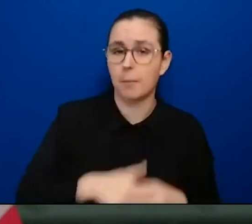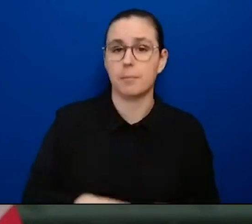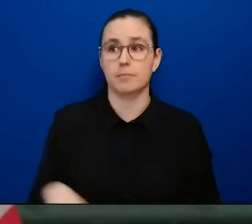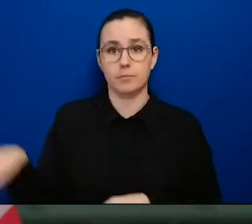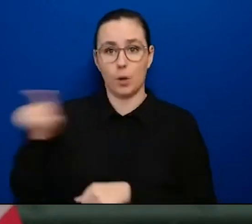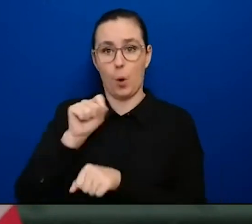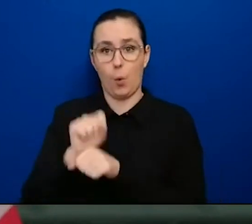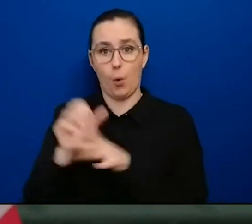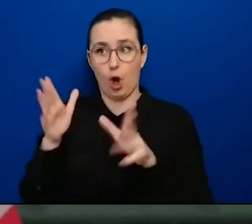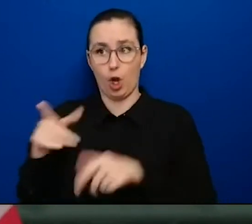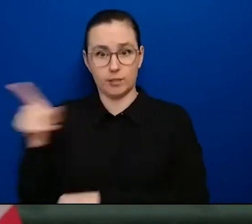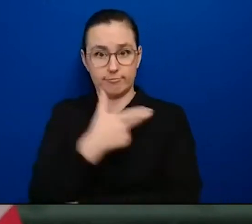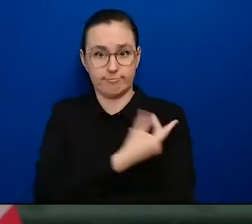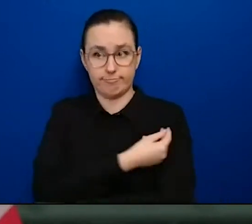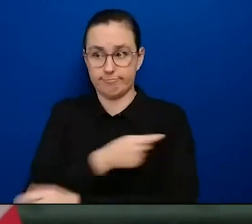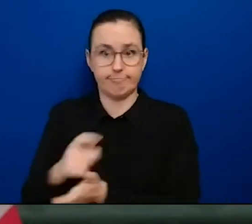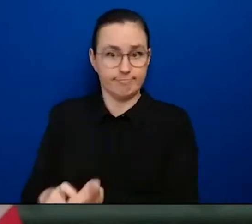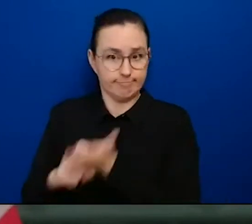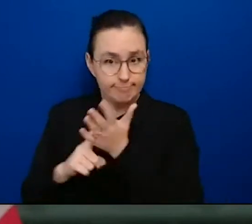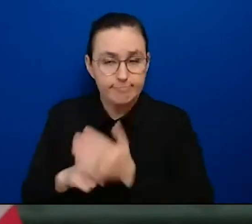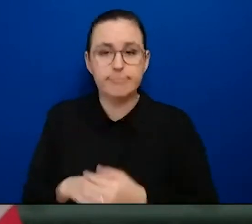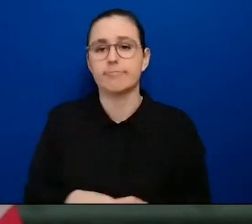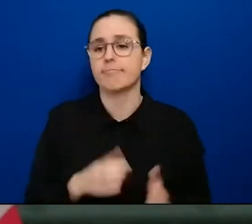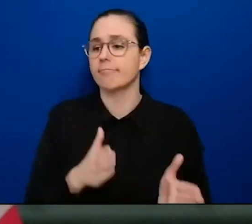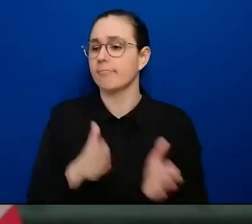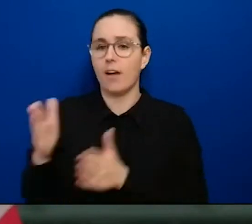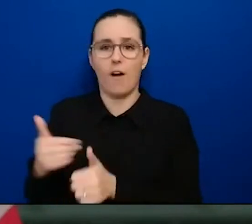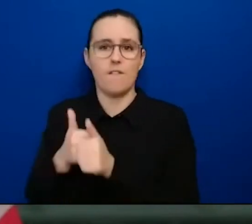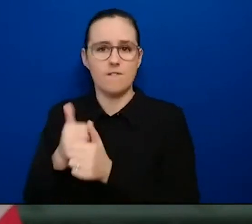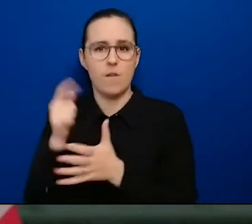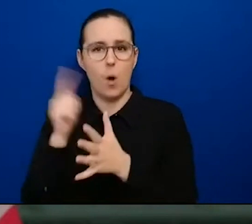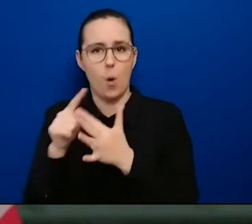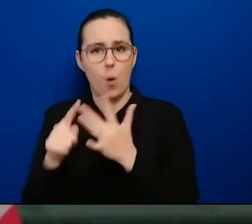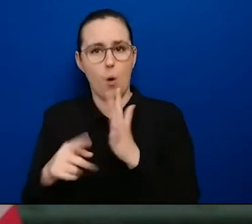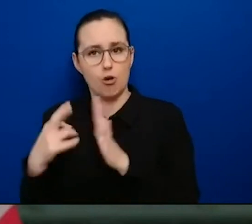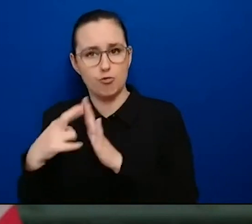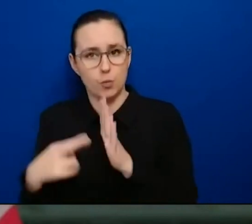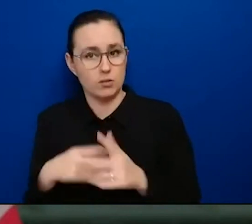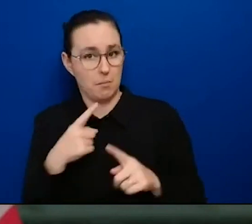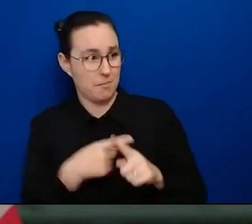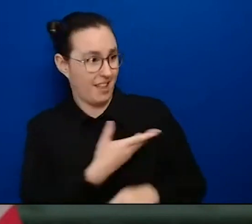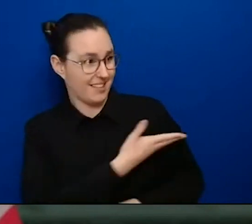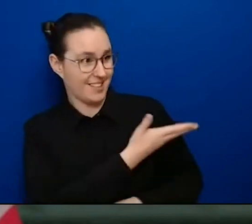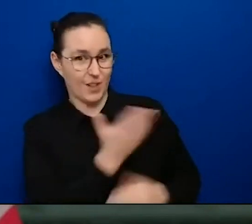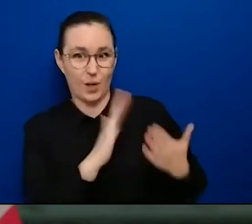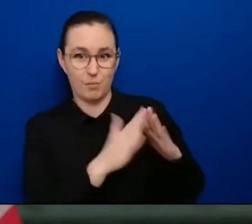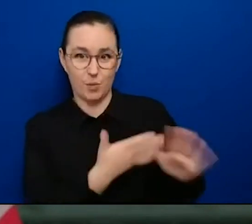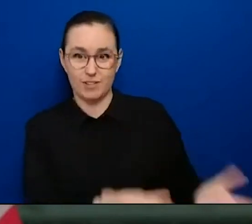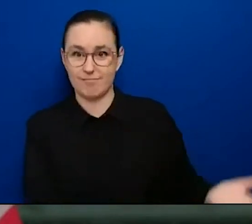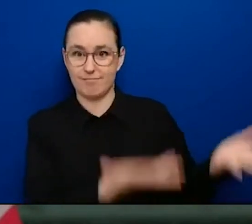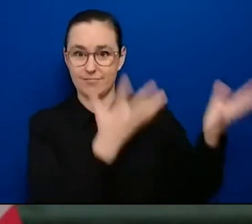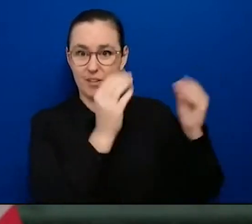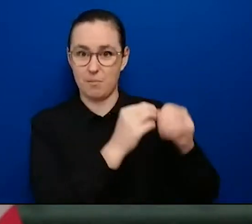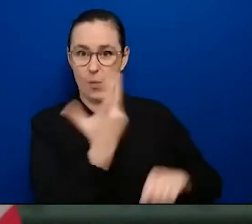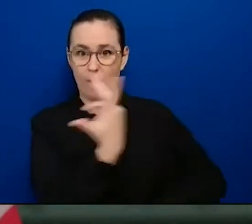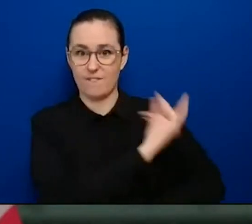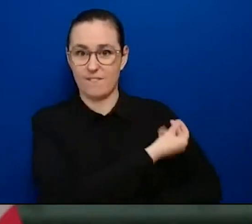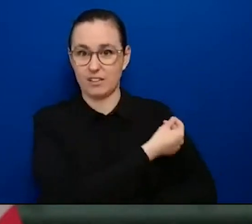policy, and the vaccination that everybody is getting in the community.